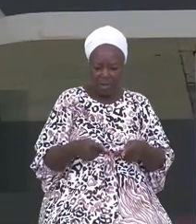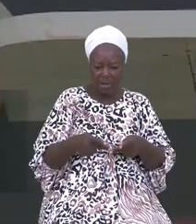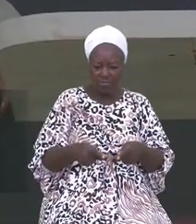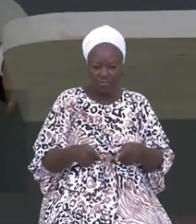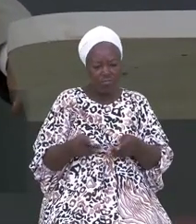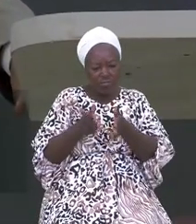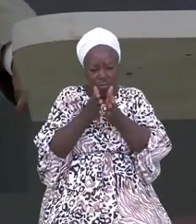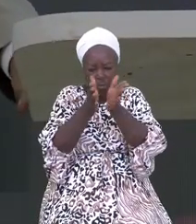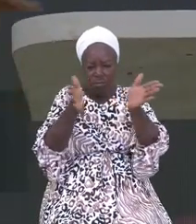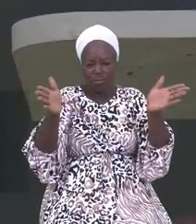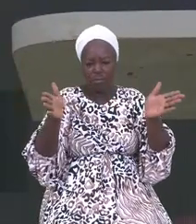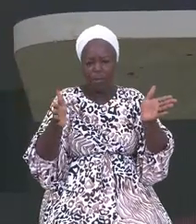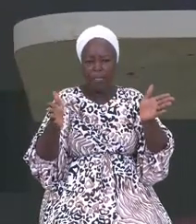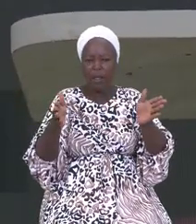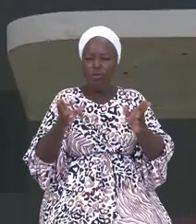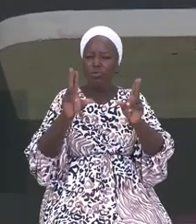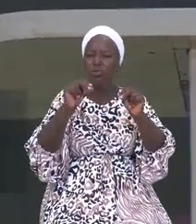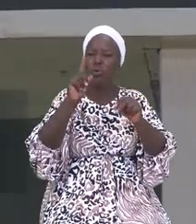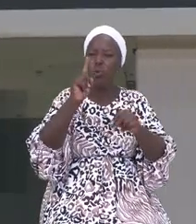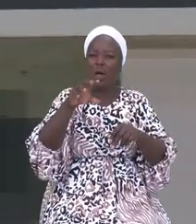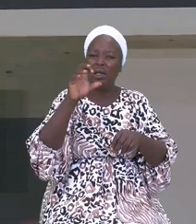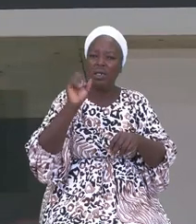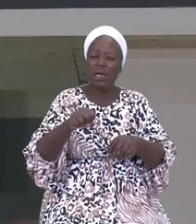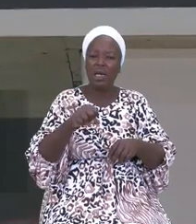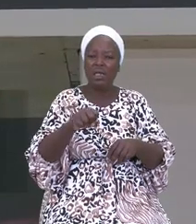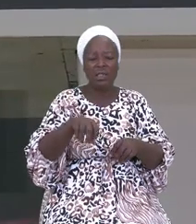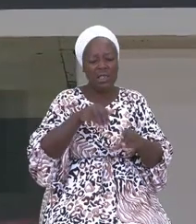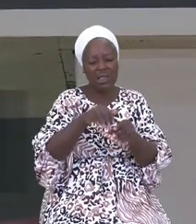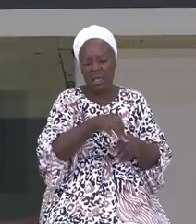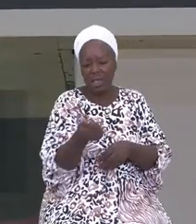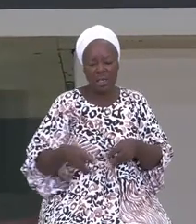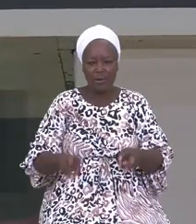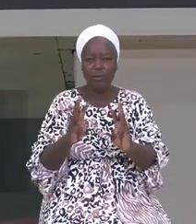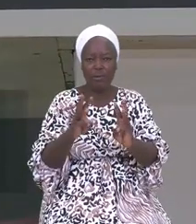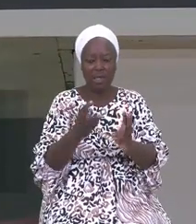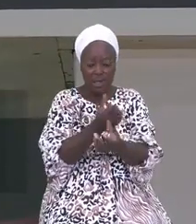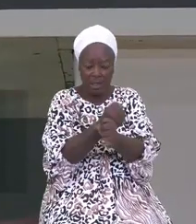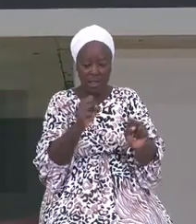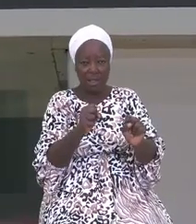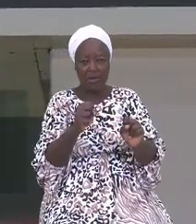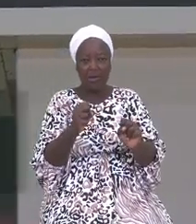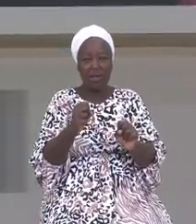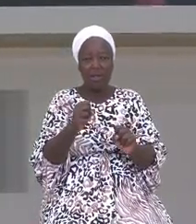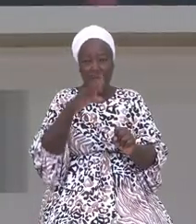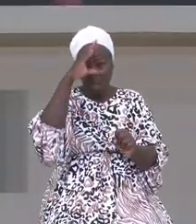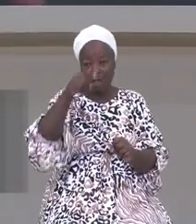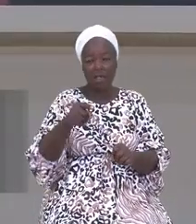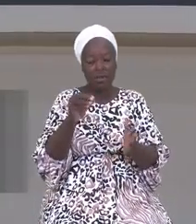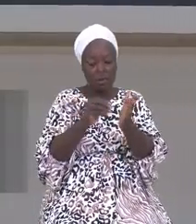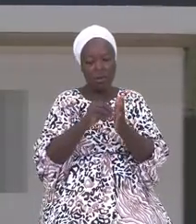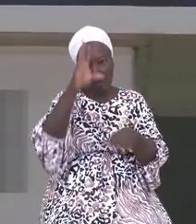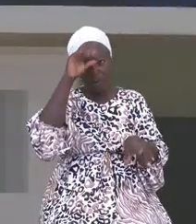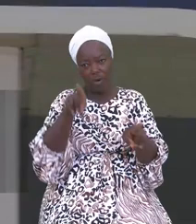them, none of us, can by any means redeem his brother, nor give